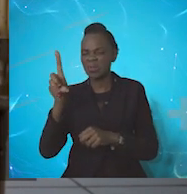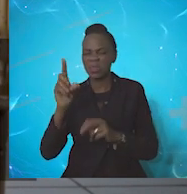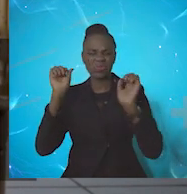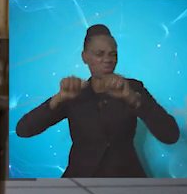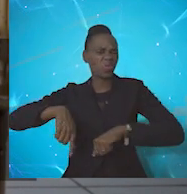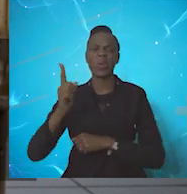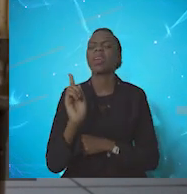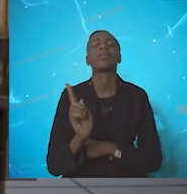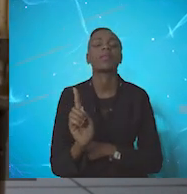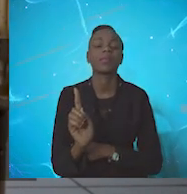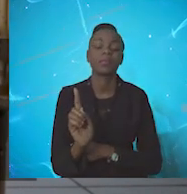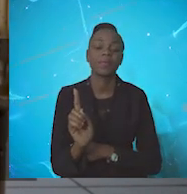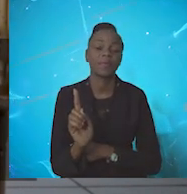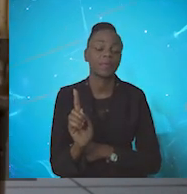ya.